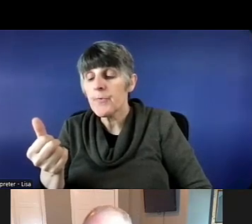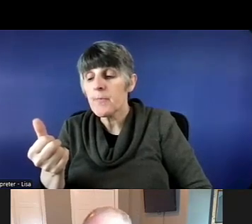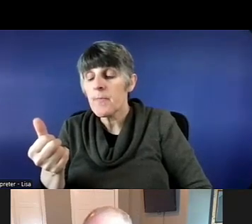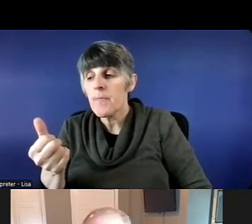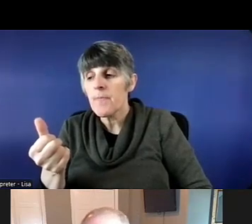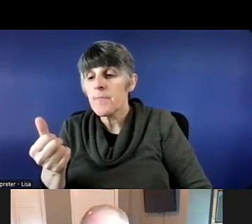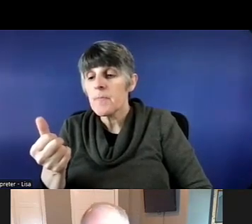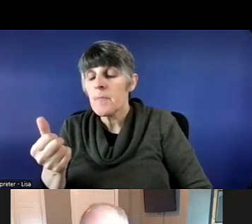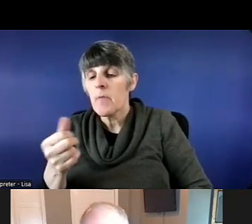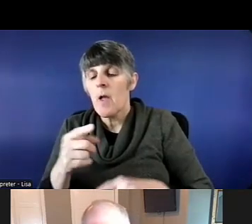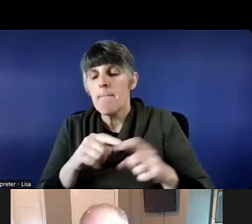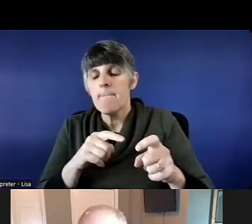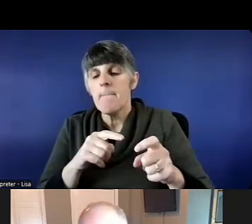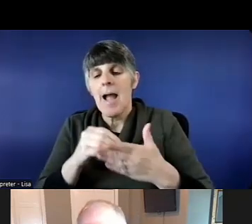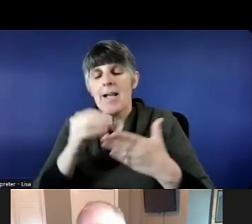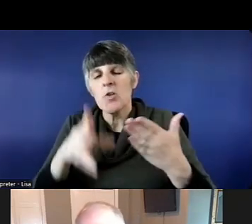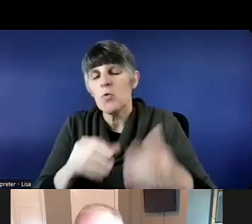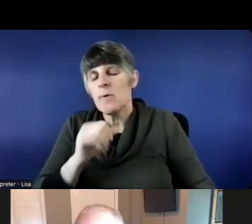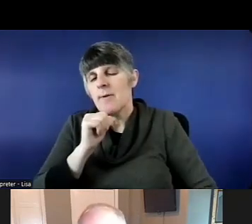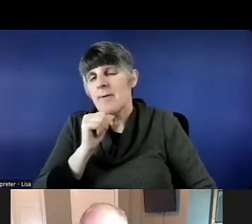by a student